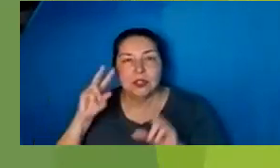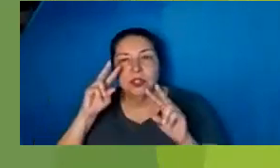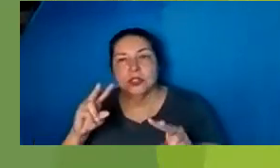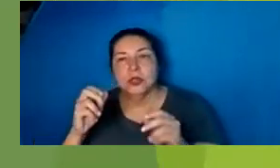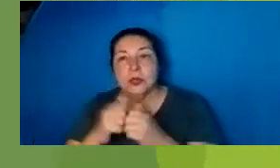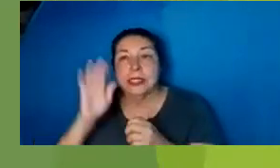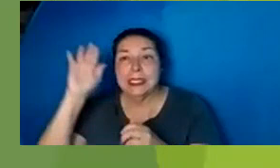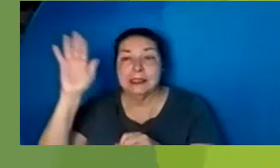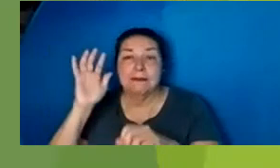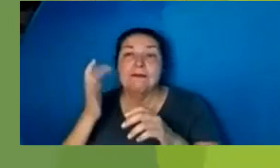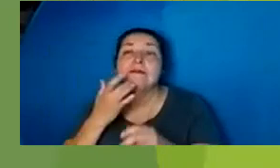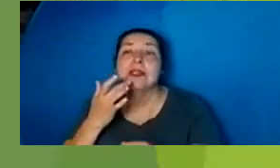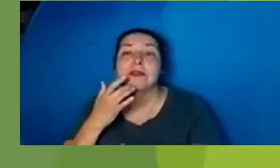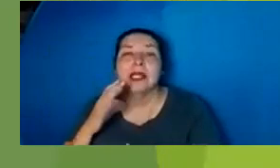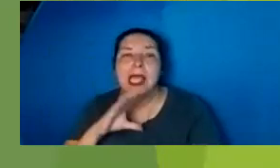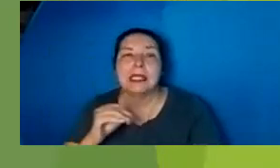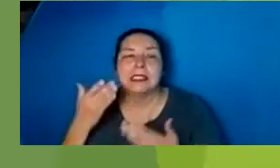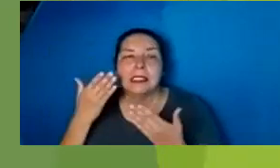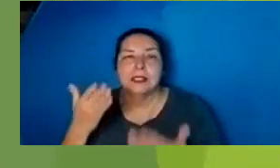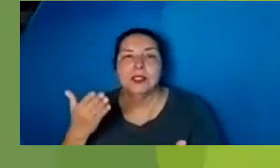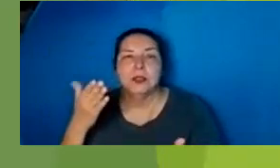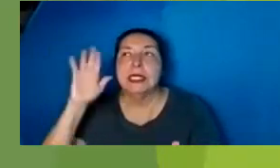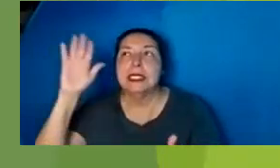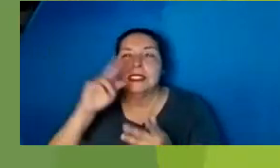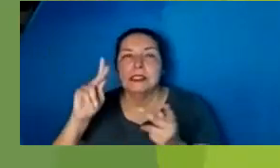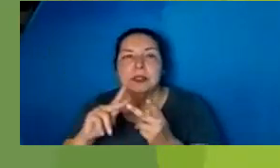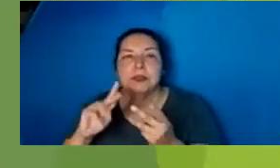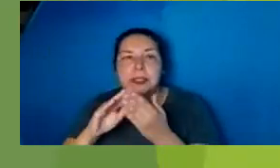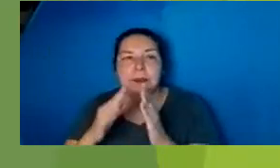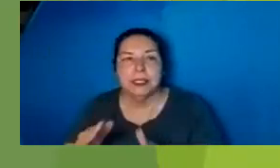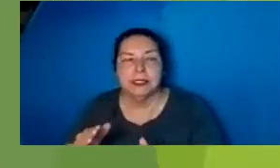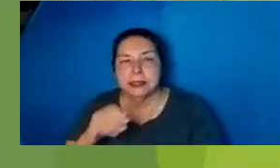you with his favor and give you his perfect peace.